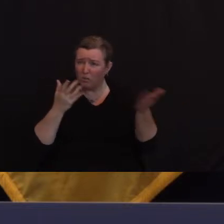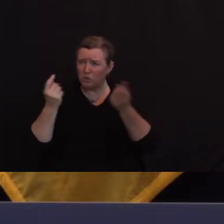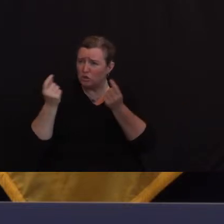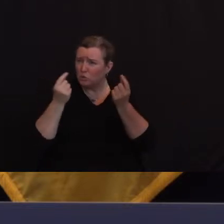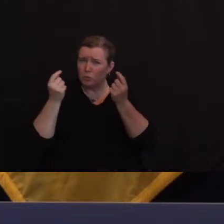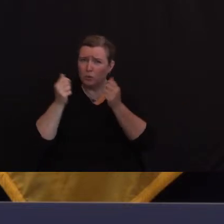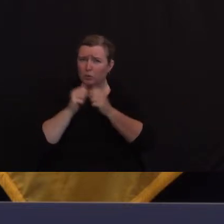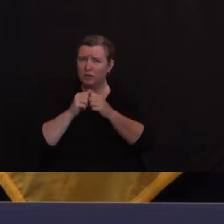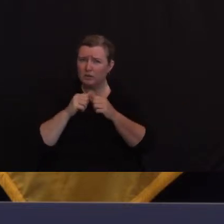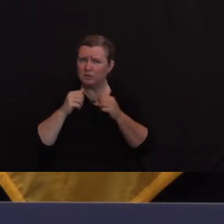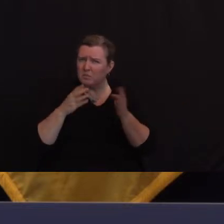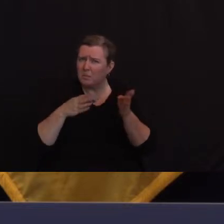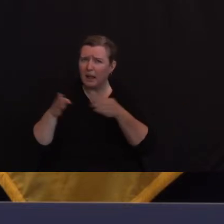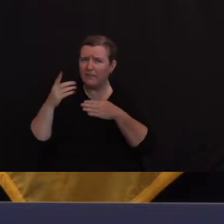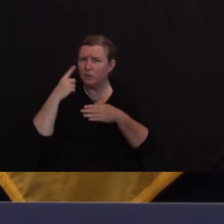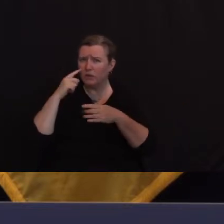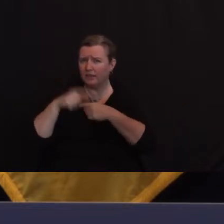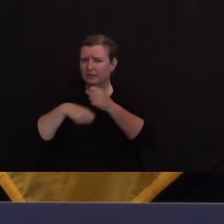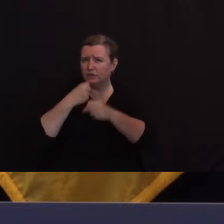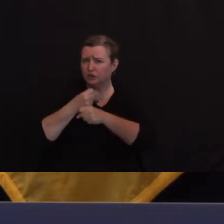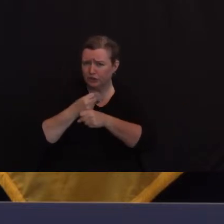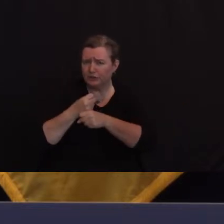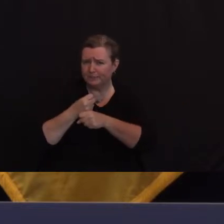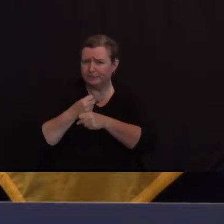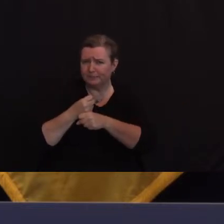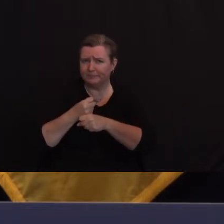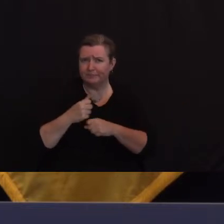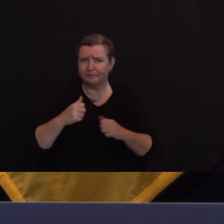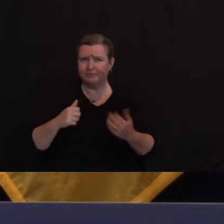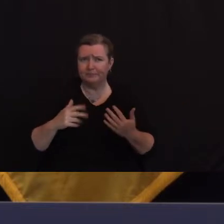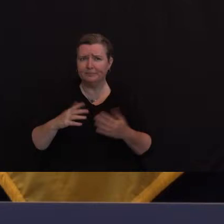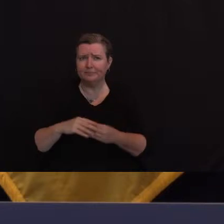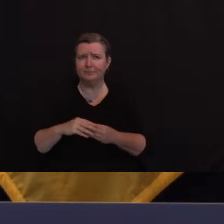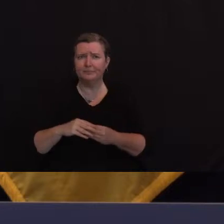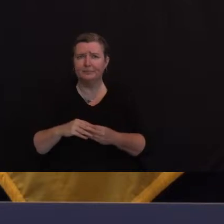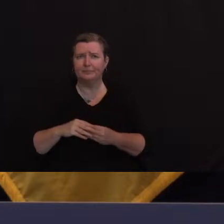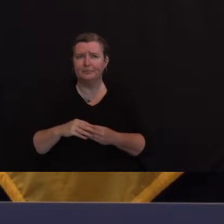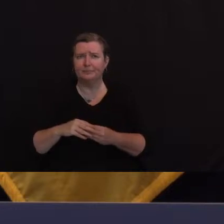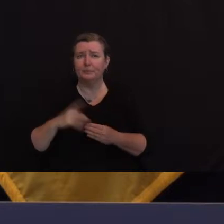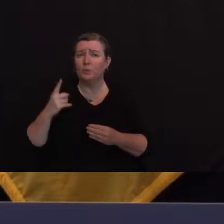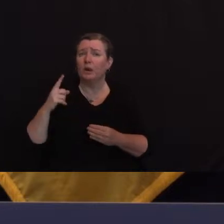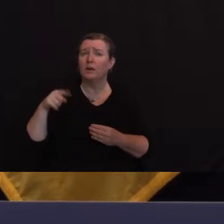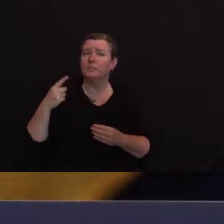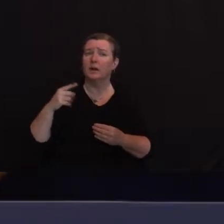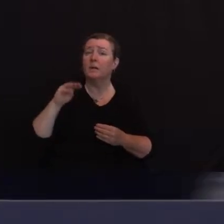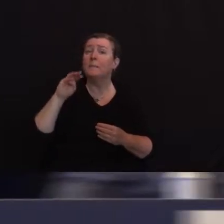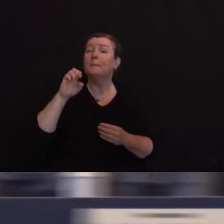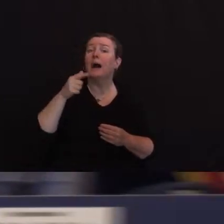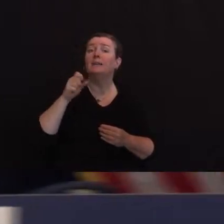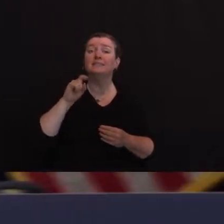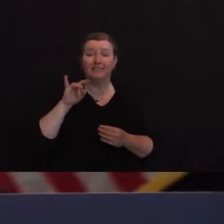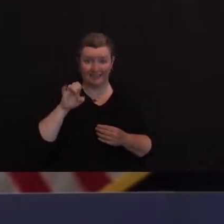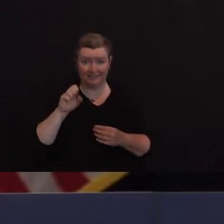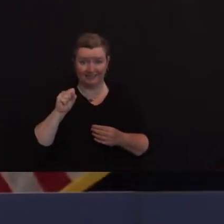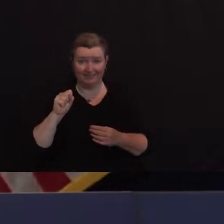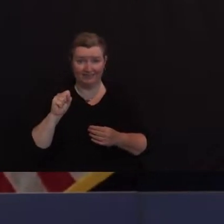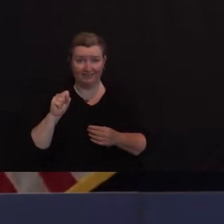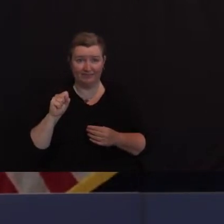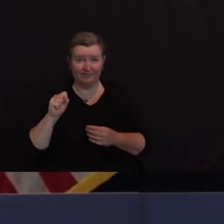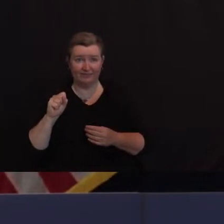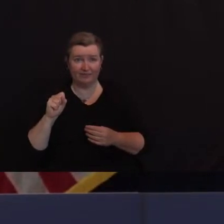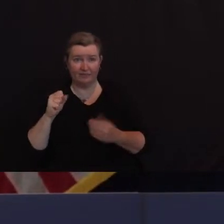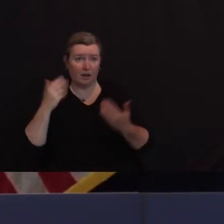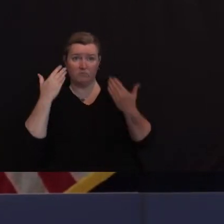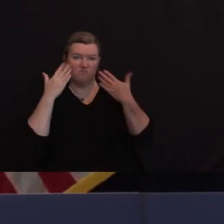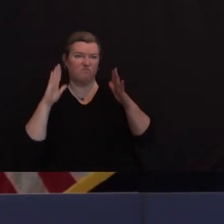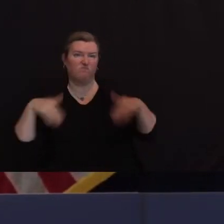Ask Judy or Pat, I'm not sure that we've made the determination yet on the mega sites. We do. We have our all hazards incident management Yep. team assessing